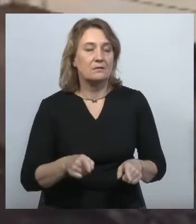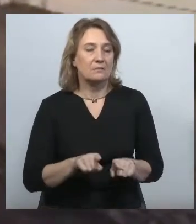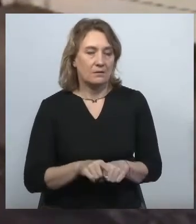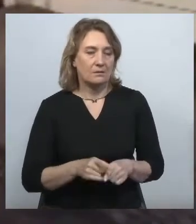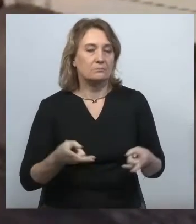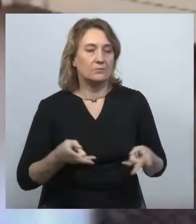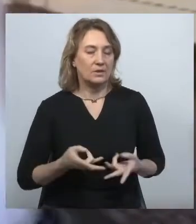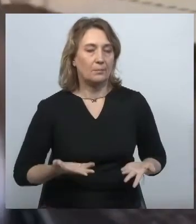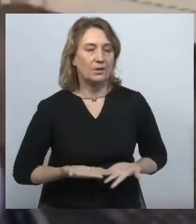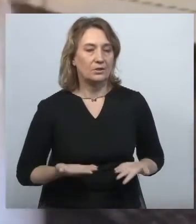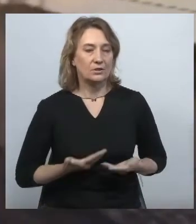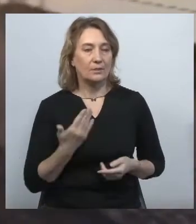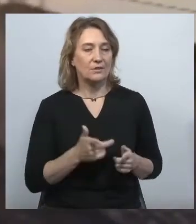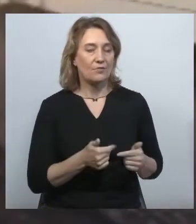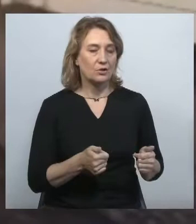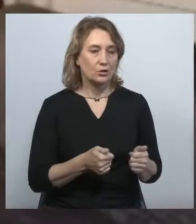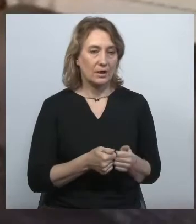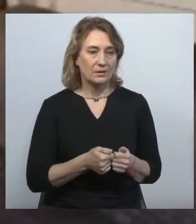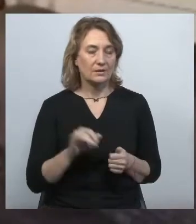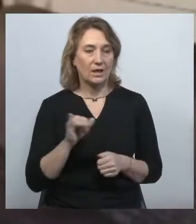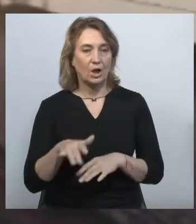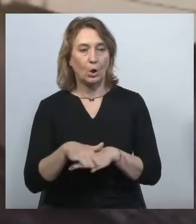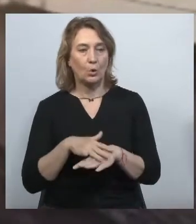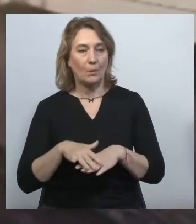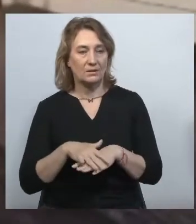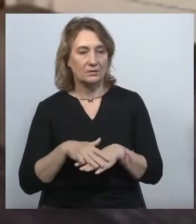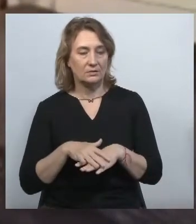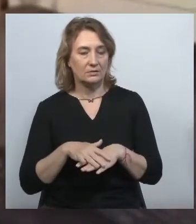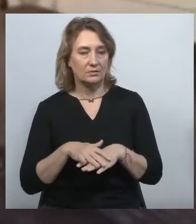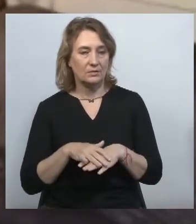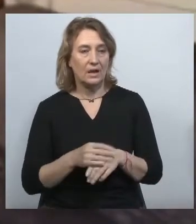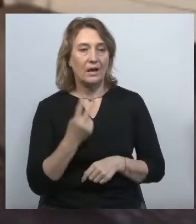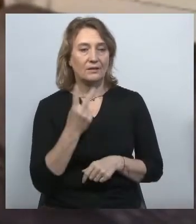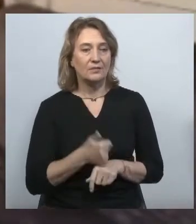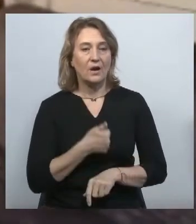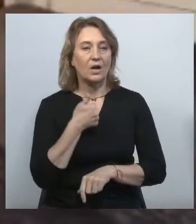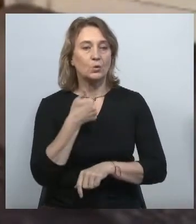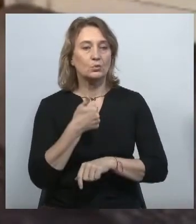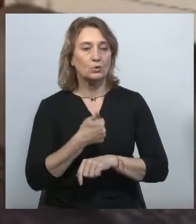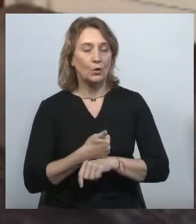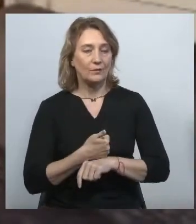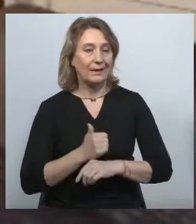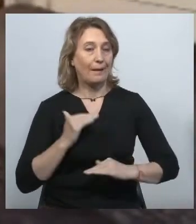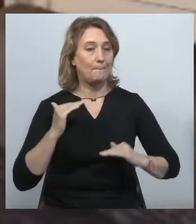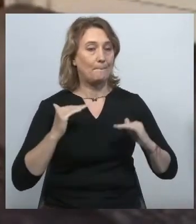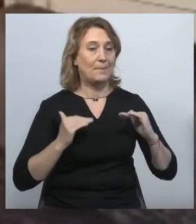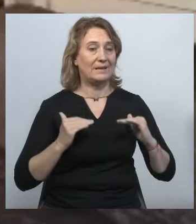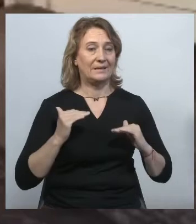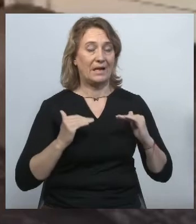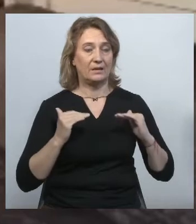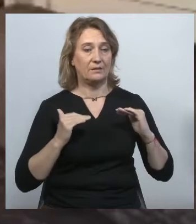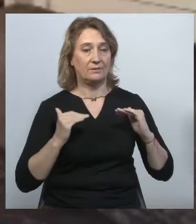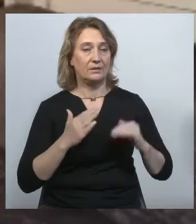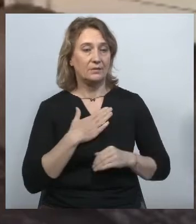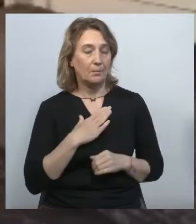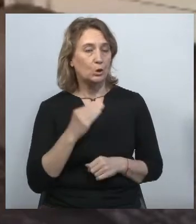your organisation and the public. The two biggest barriers, in my mind and in my experience around the world,